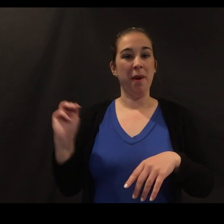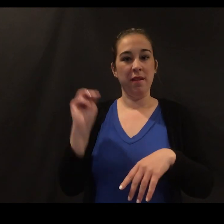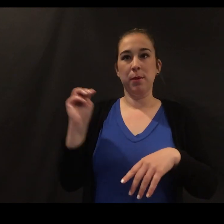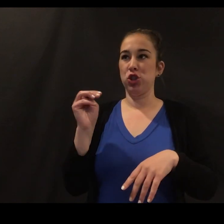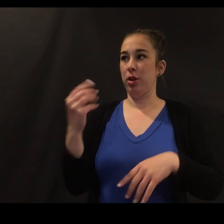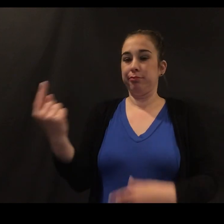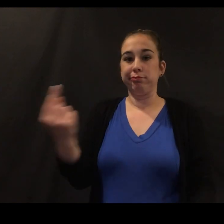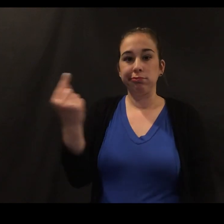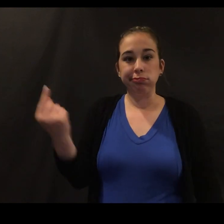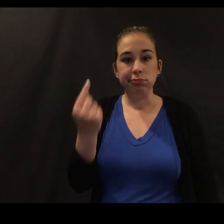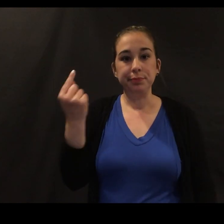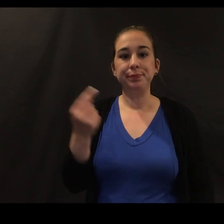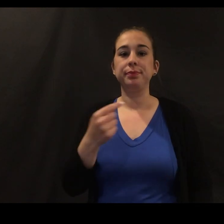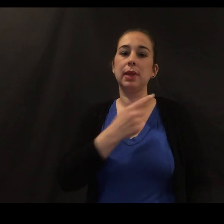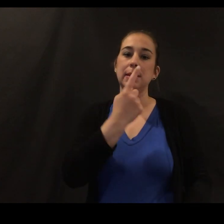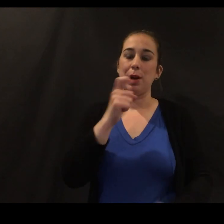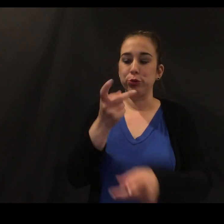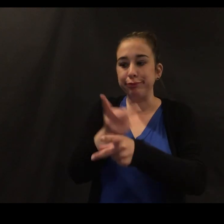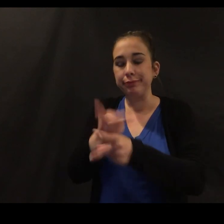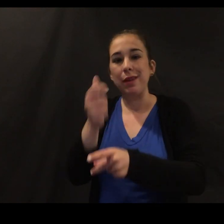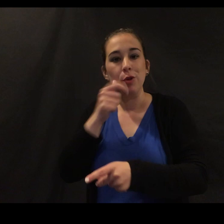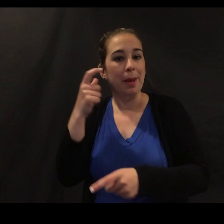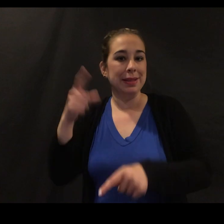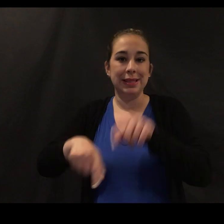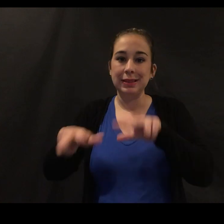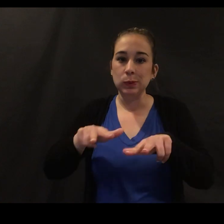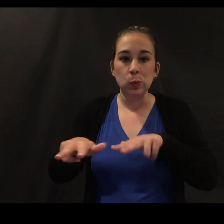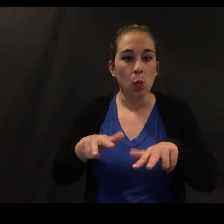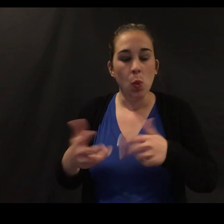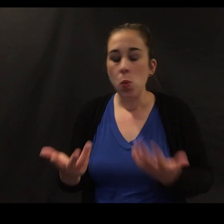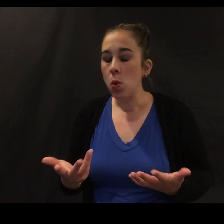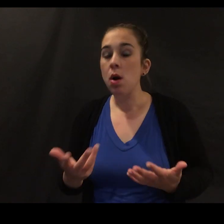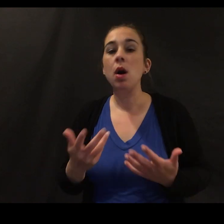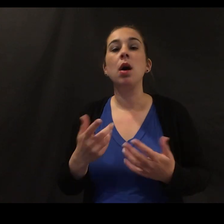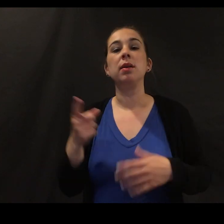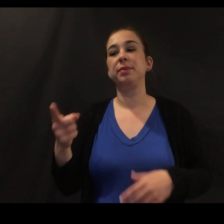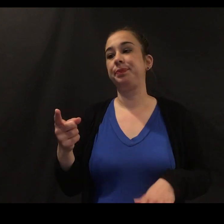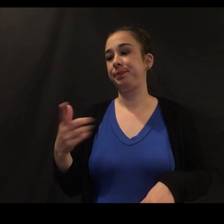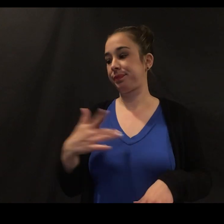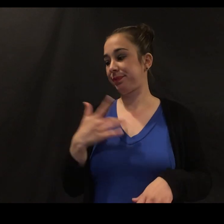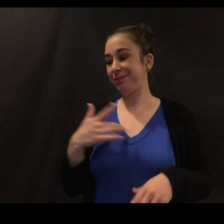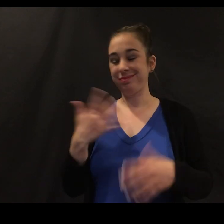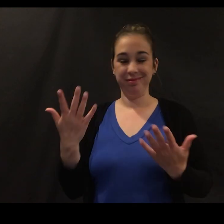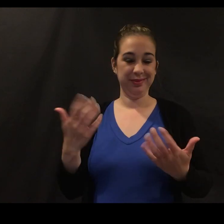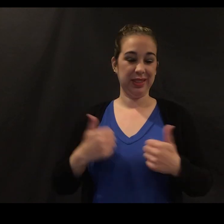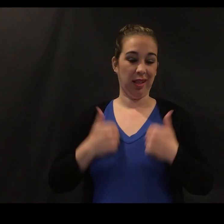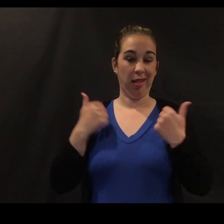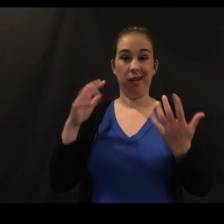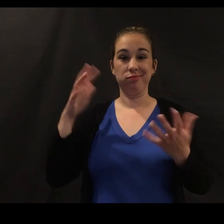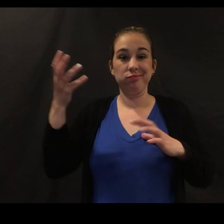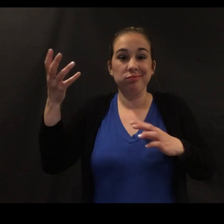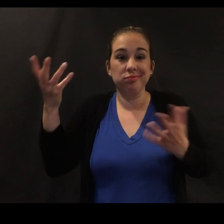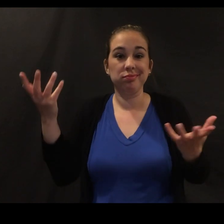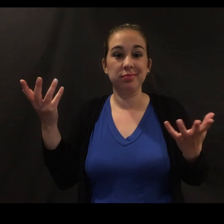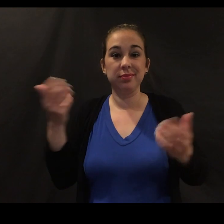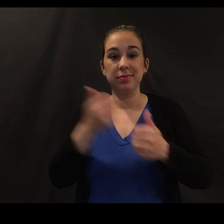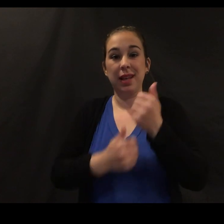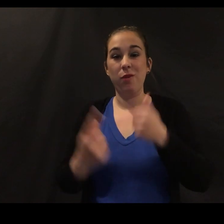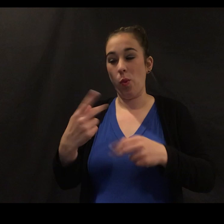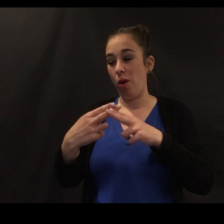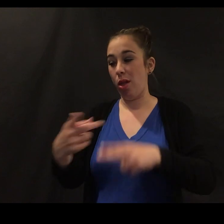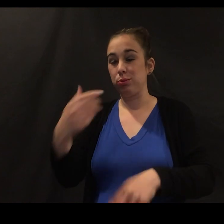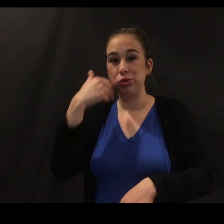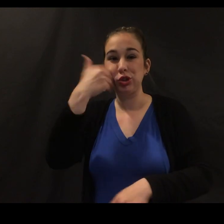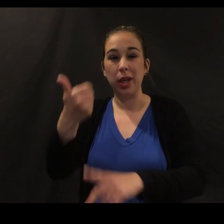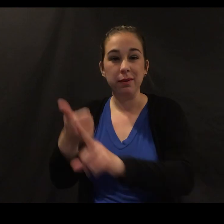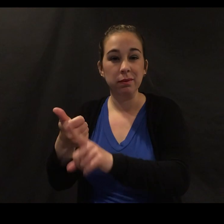He has to be taken care of every day. He's lame in both feet. He feels like his life is a mess. Everybody calls him a shameful thing, and